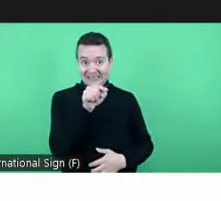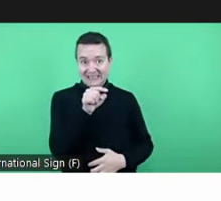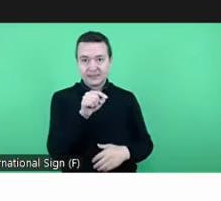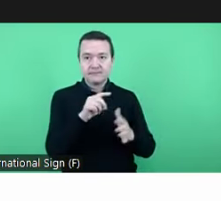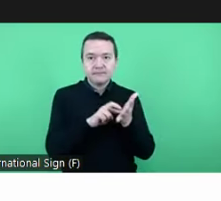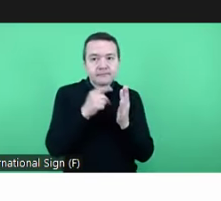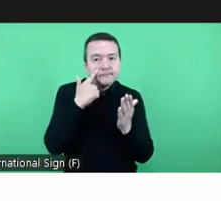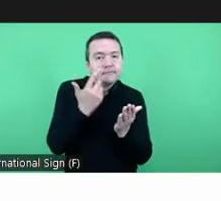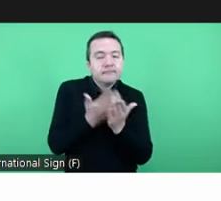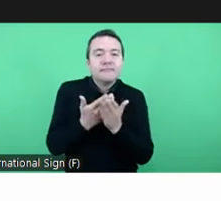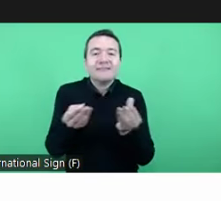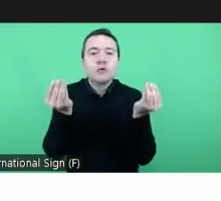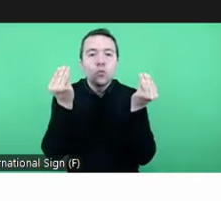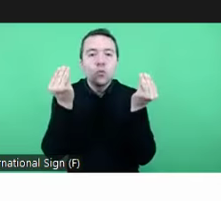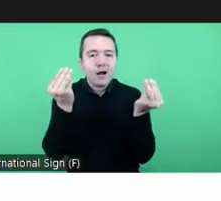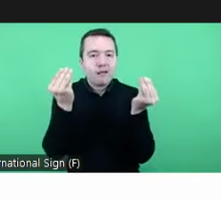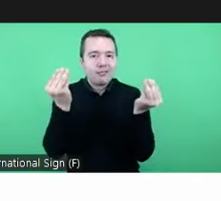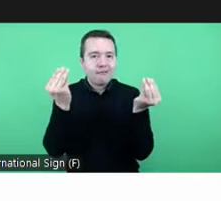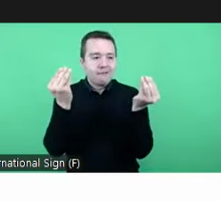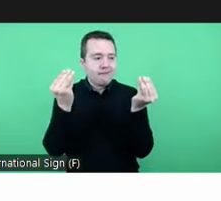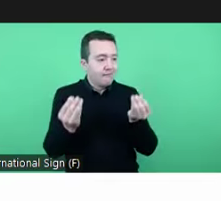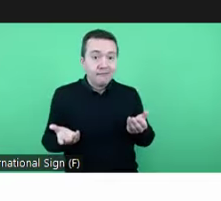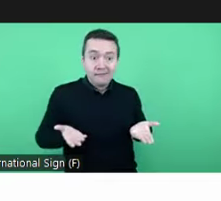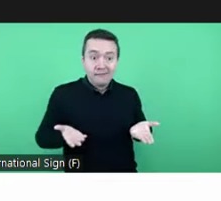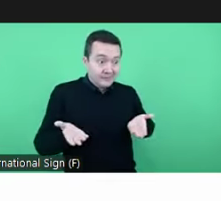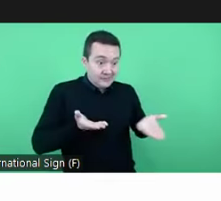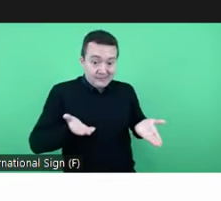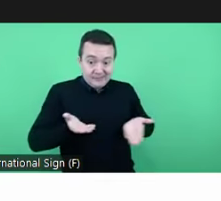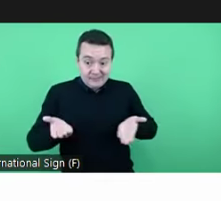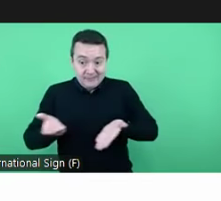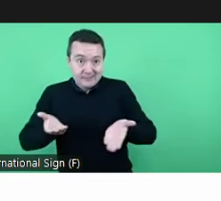de los challenges servicios in terms of brindados, quality of the ya provided services,